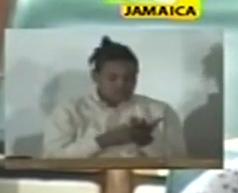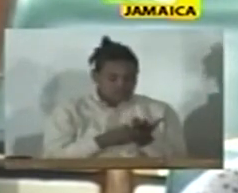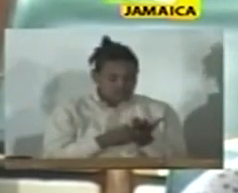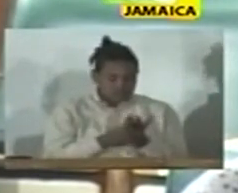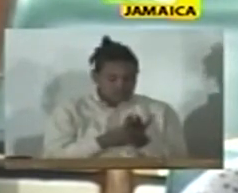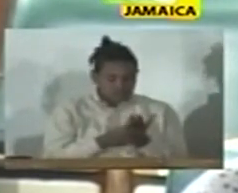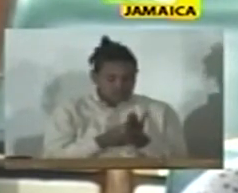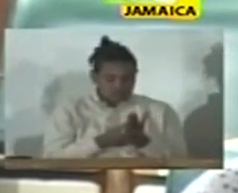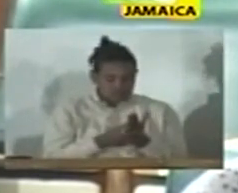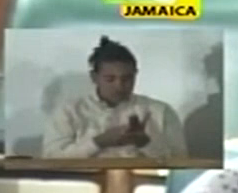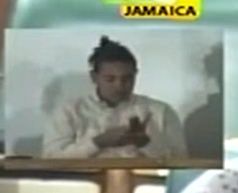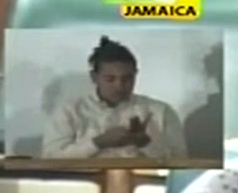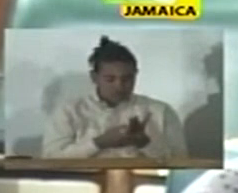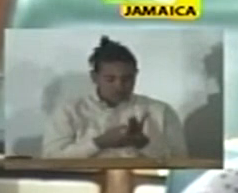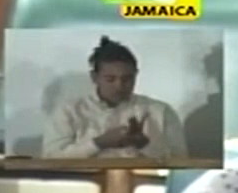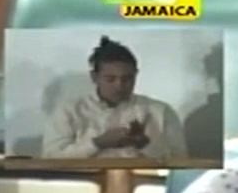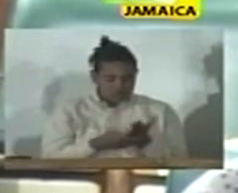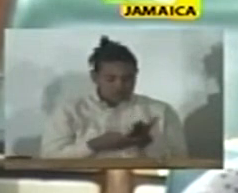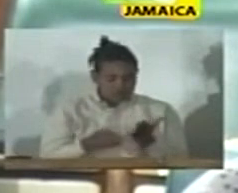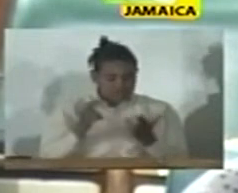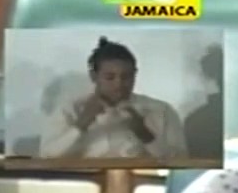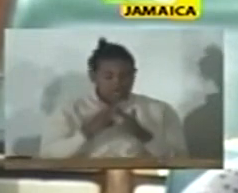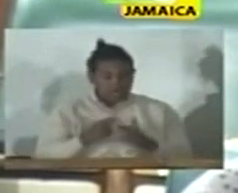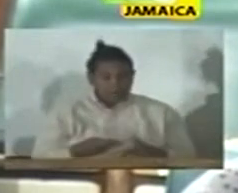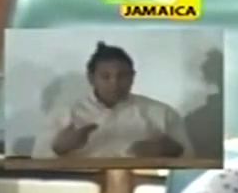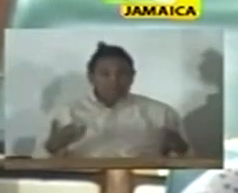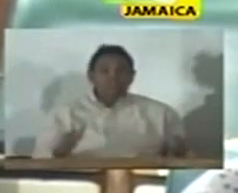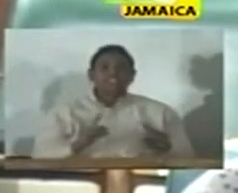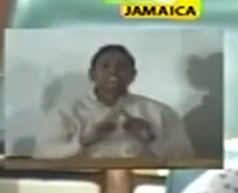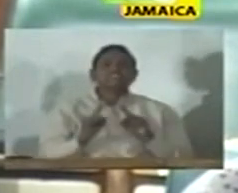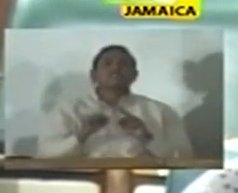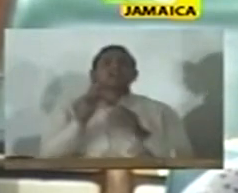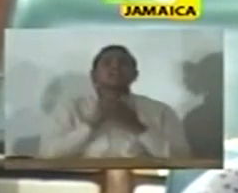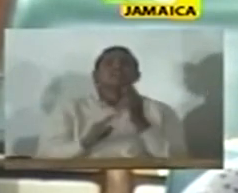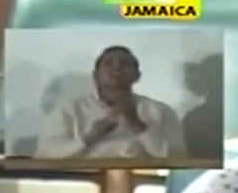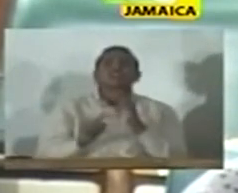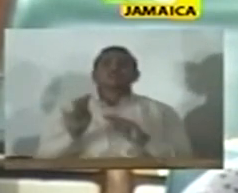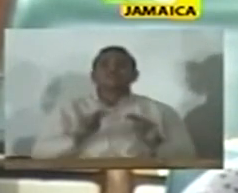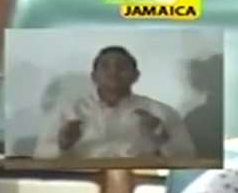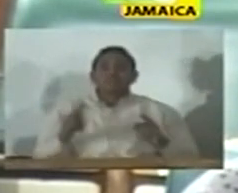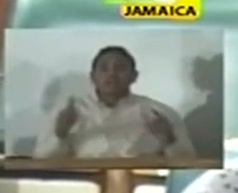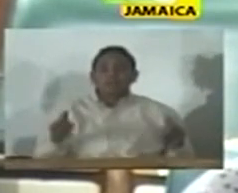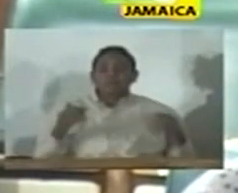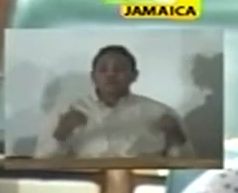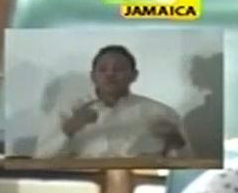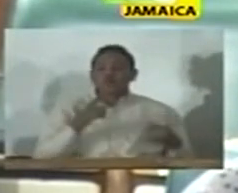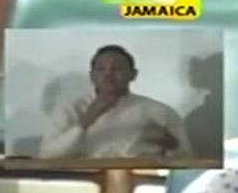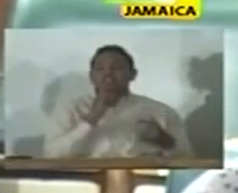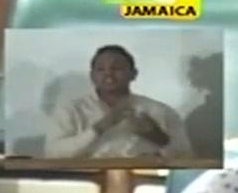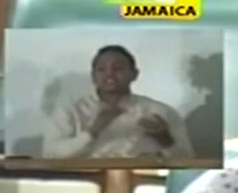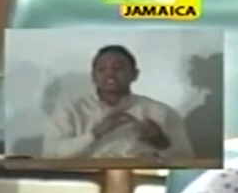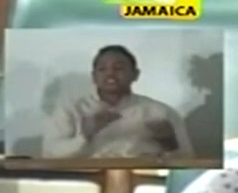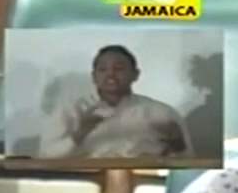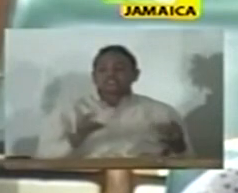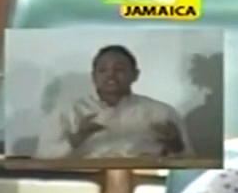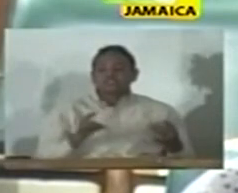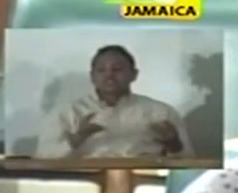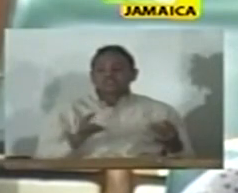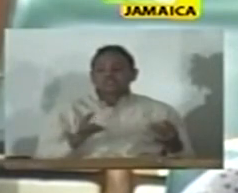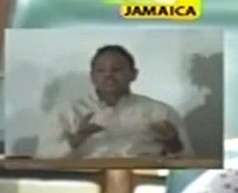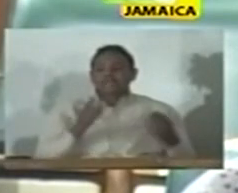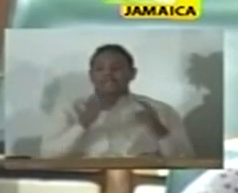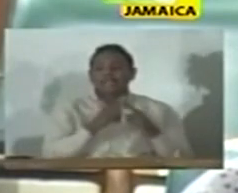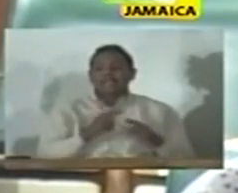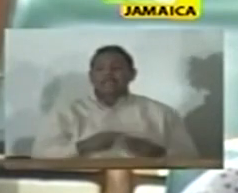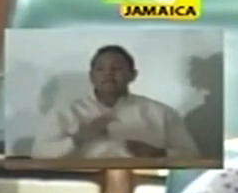called, streams of investigation mentioned. Now he is insinuating at least names